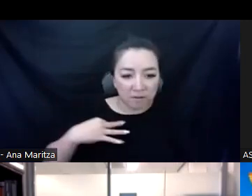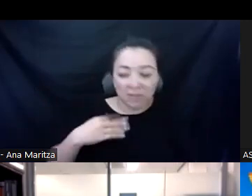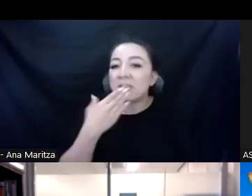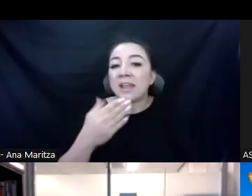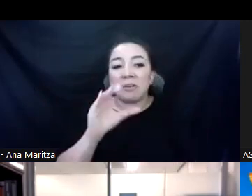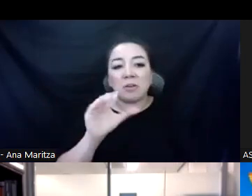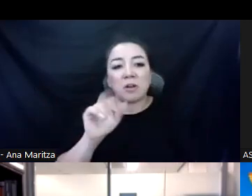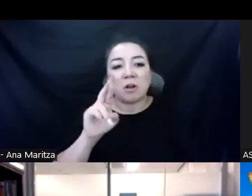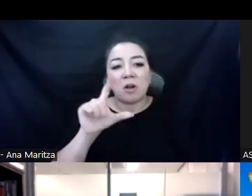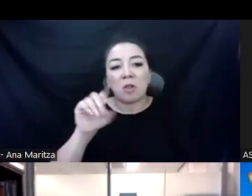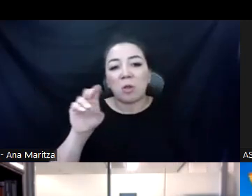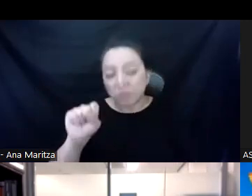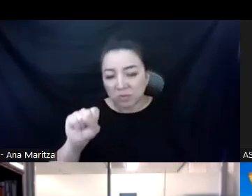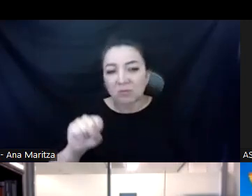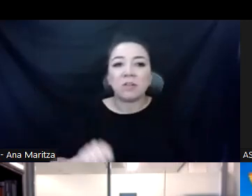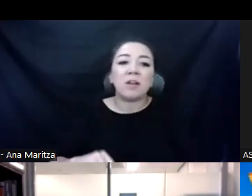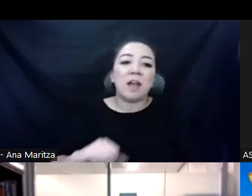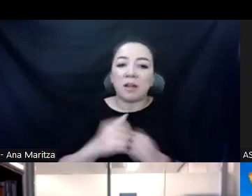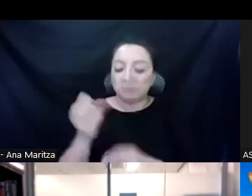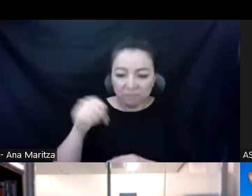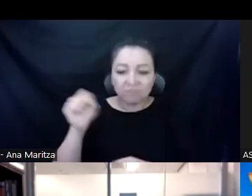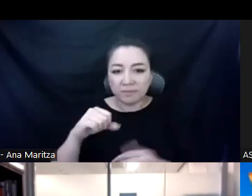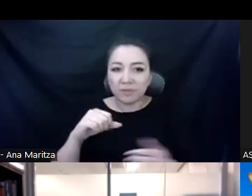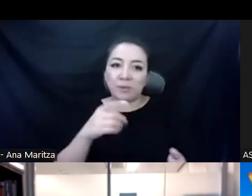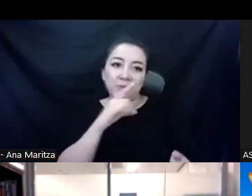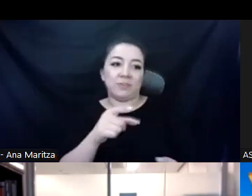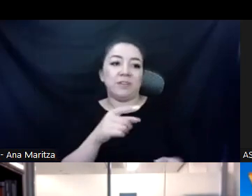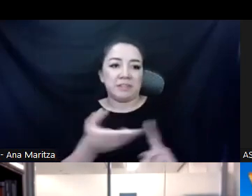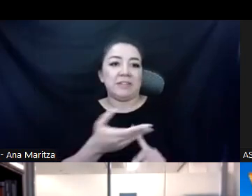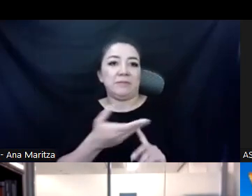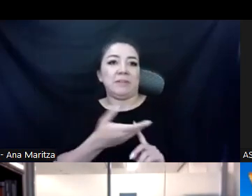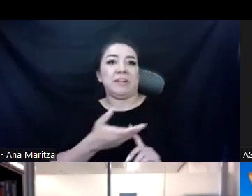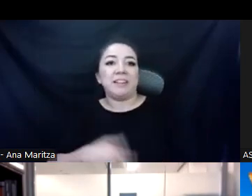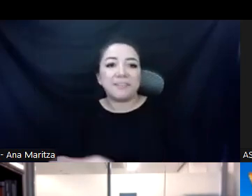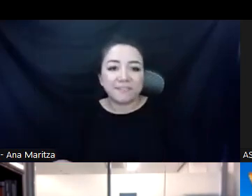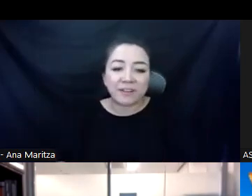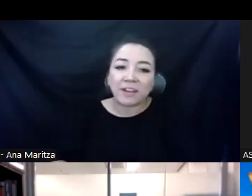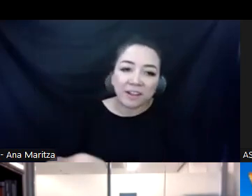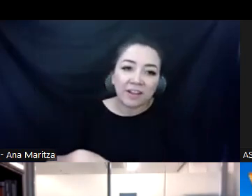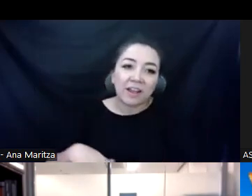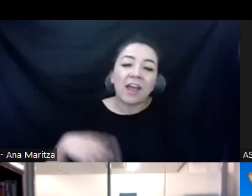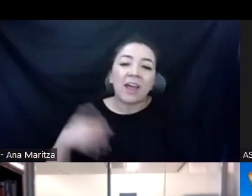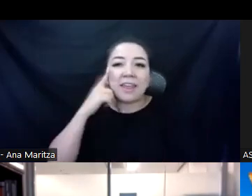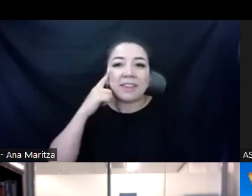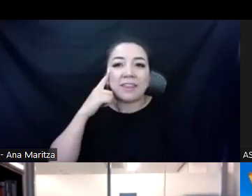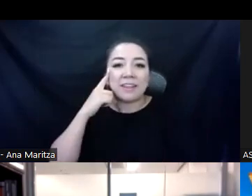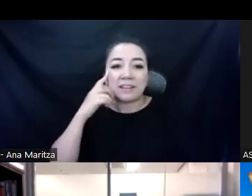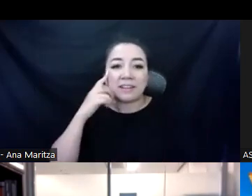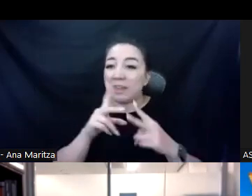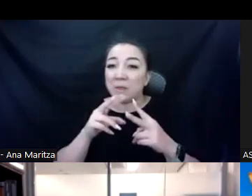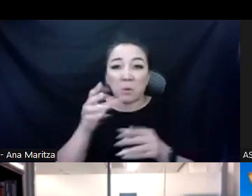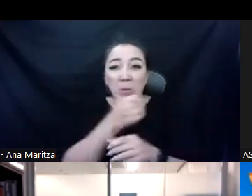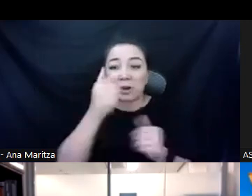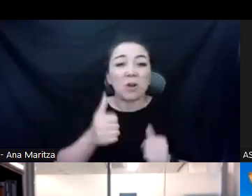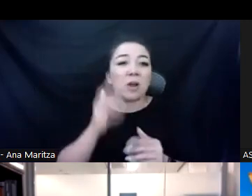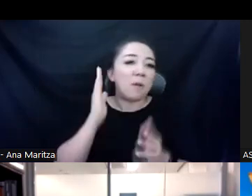Carlos. However you shook your head, apparently was persuasive. And I think either Win or I will probably